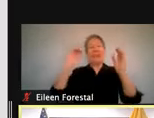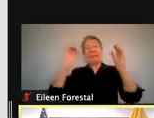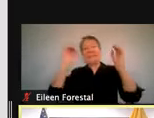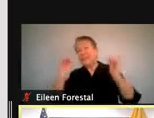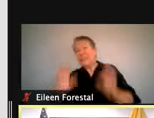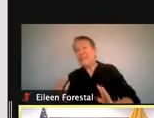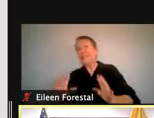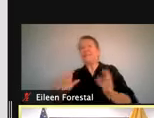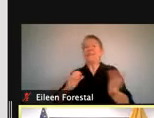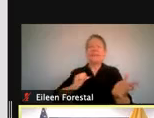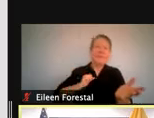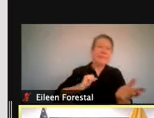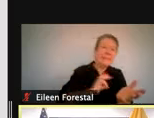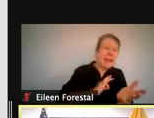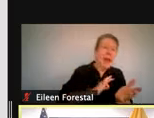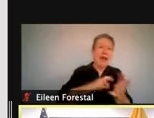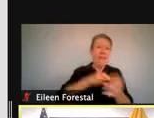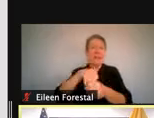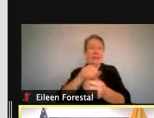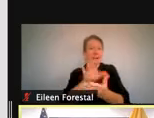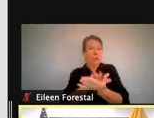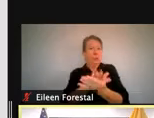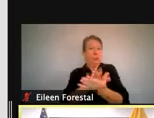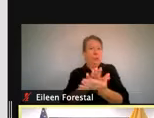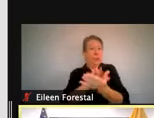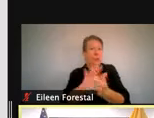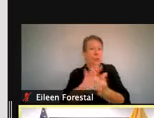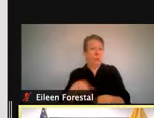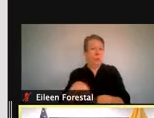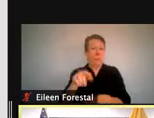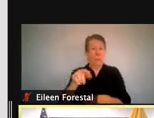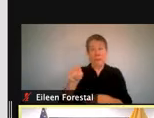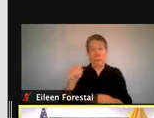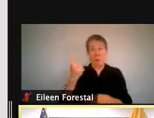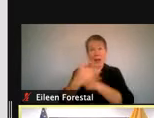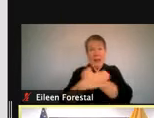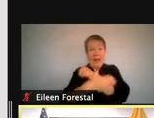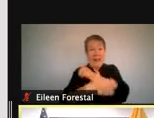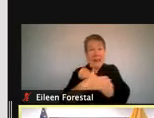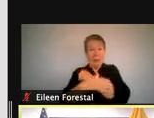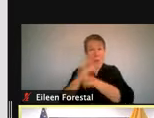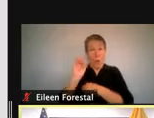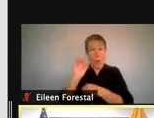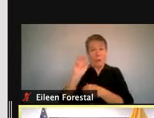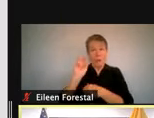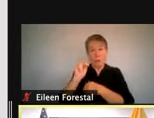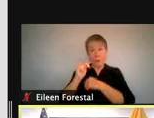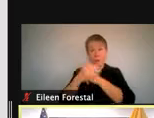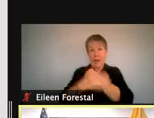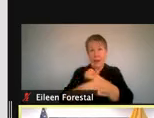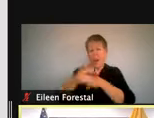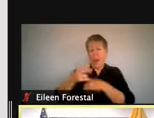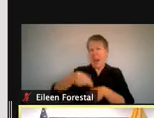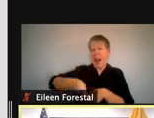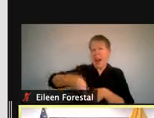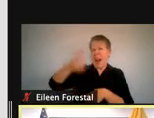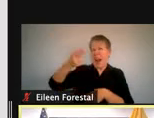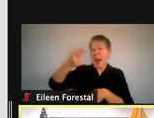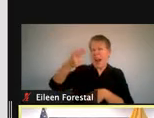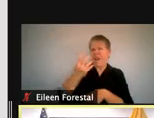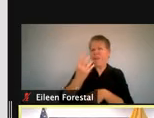staff. As you can see, one county has 4 instances, and that's Ocean. The rest are 0, 1, 2, or 3. While we have